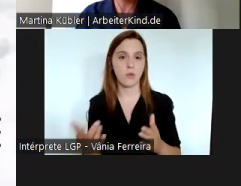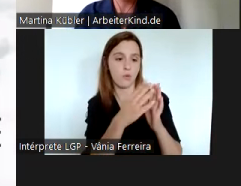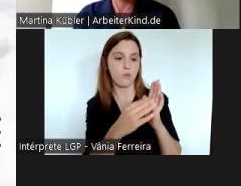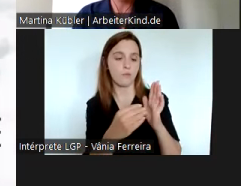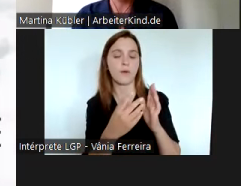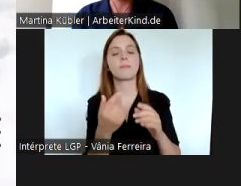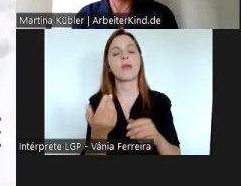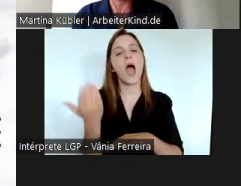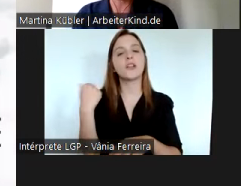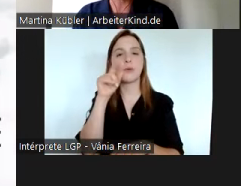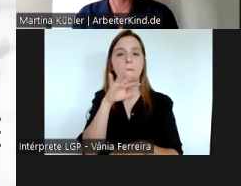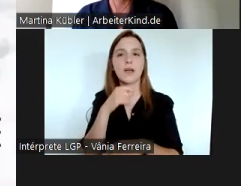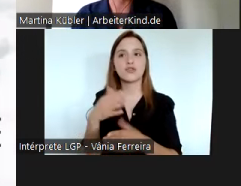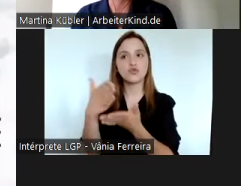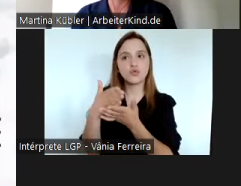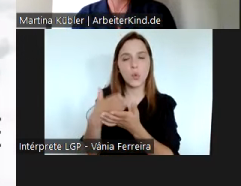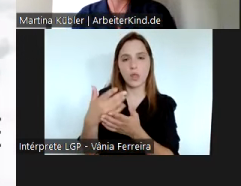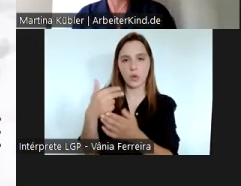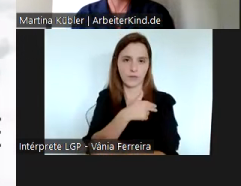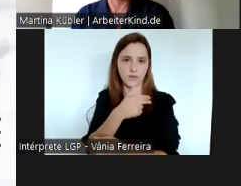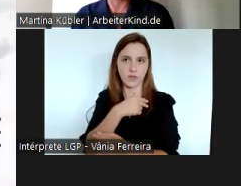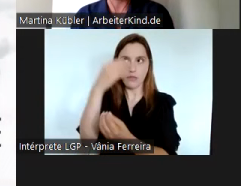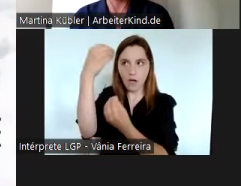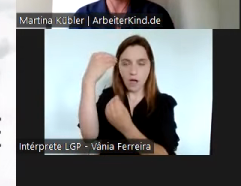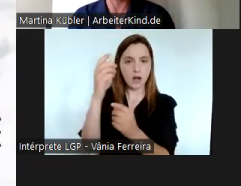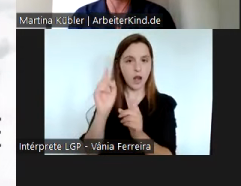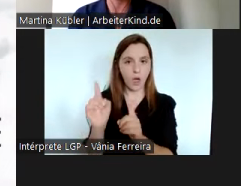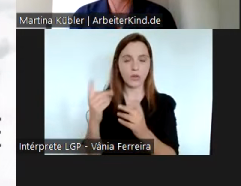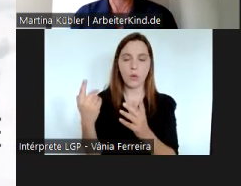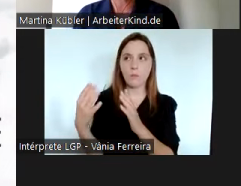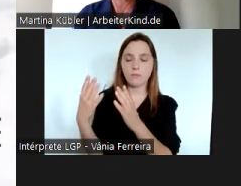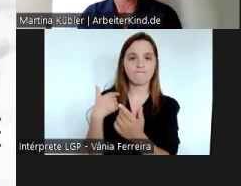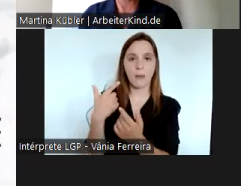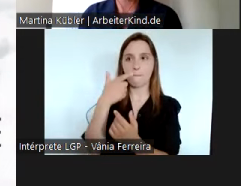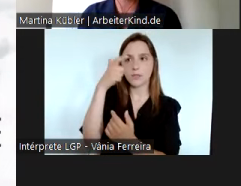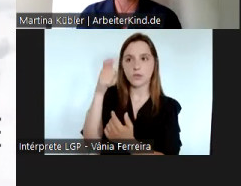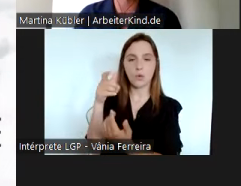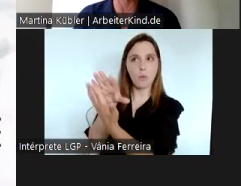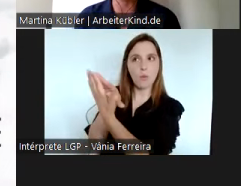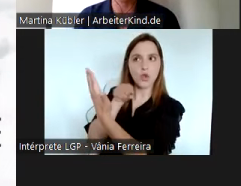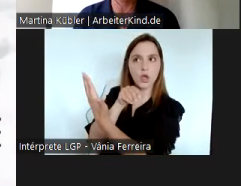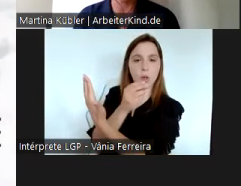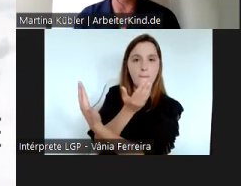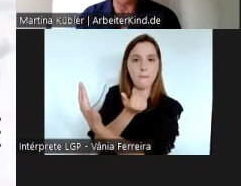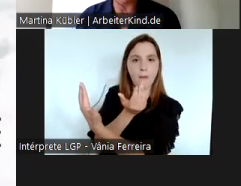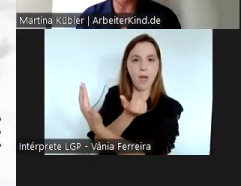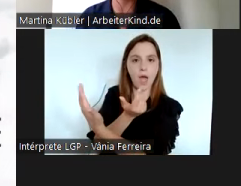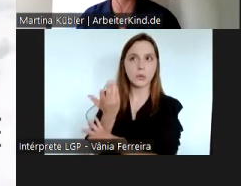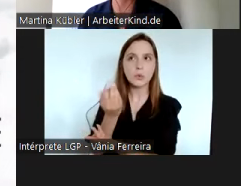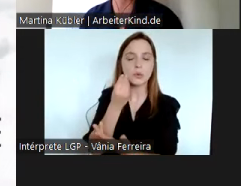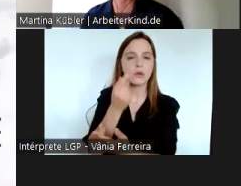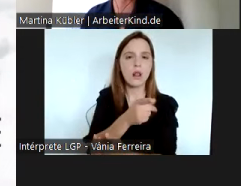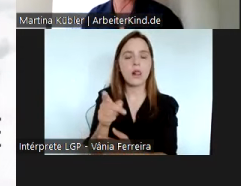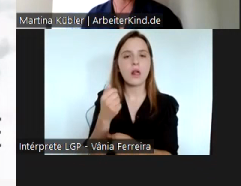family. You also maybe have no idea what is actually possible, like what careers are even out there,